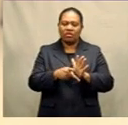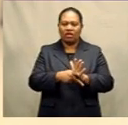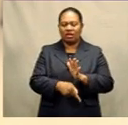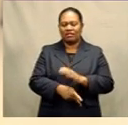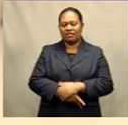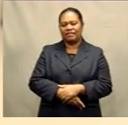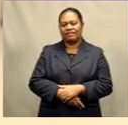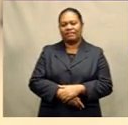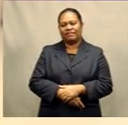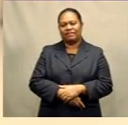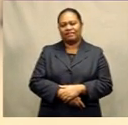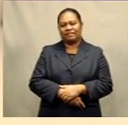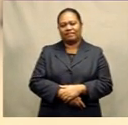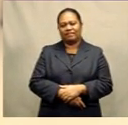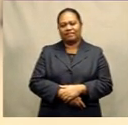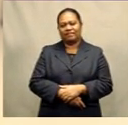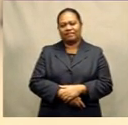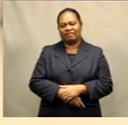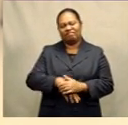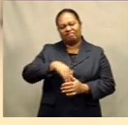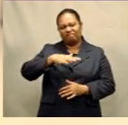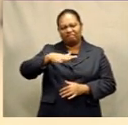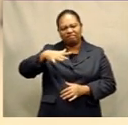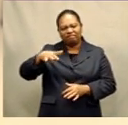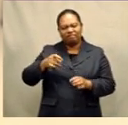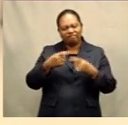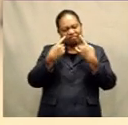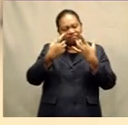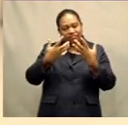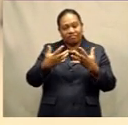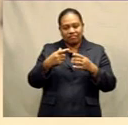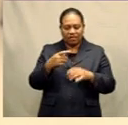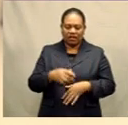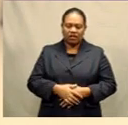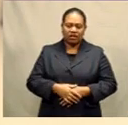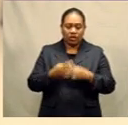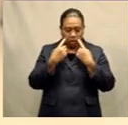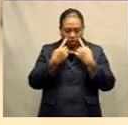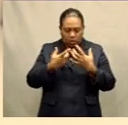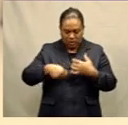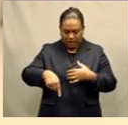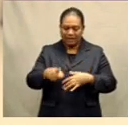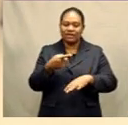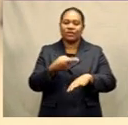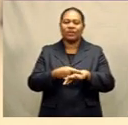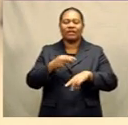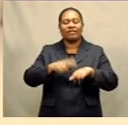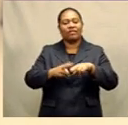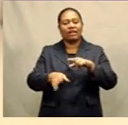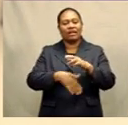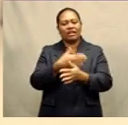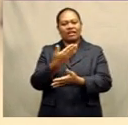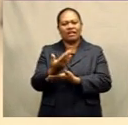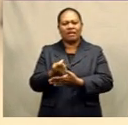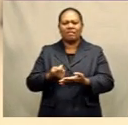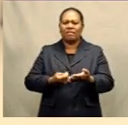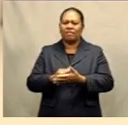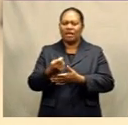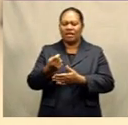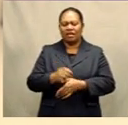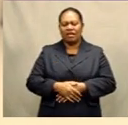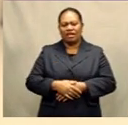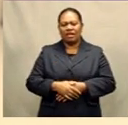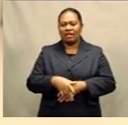pressures. Among a raft of economic indicators due this week, Friday's payroll data for the US is a